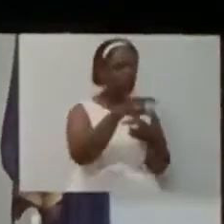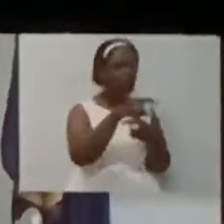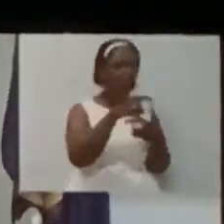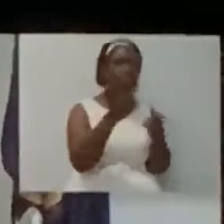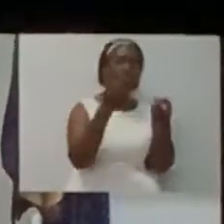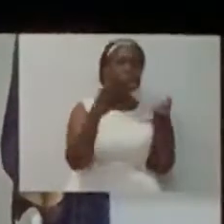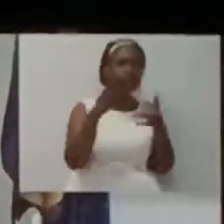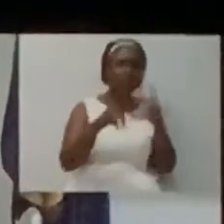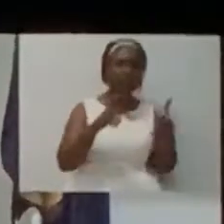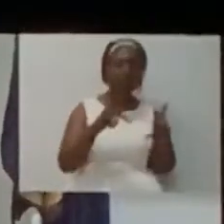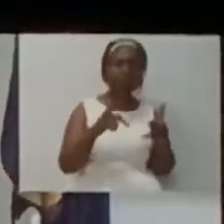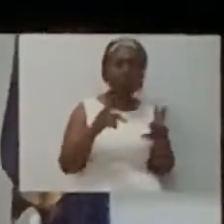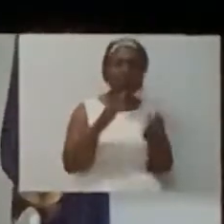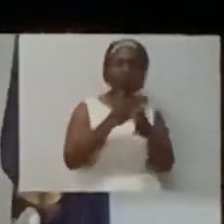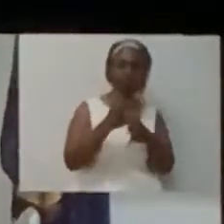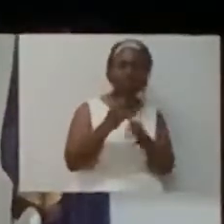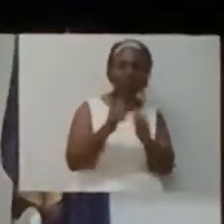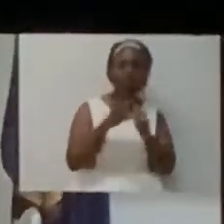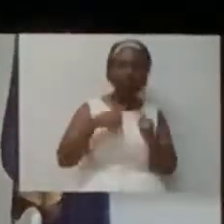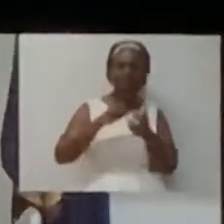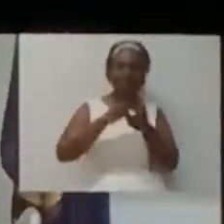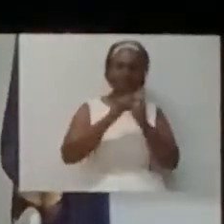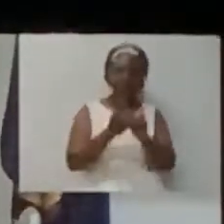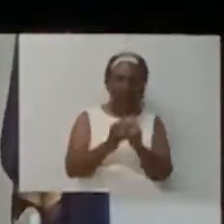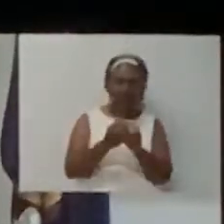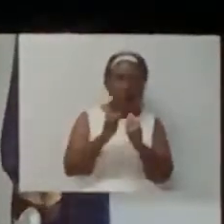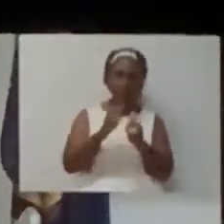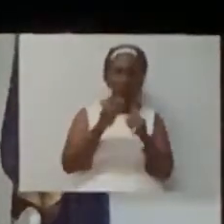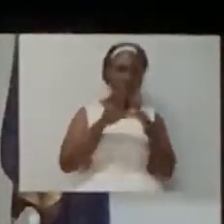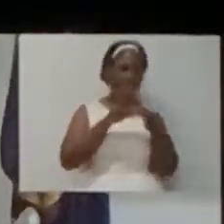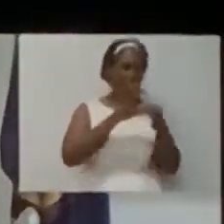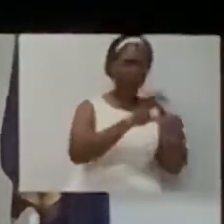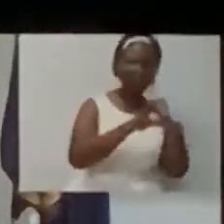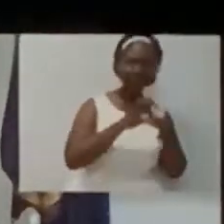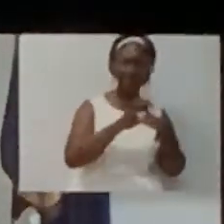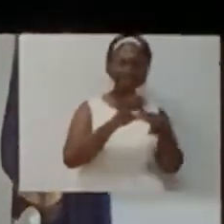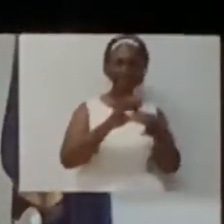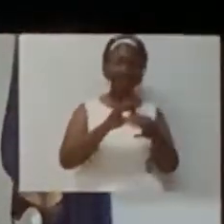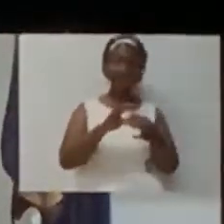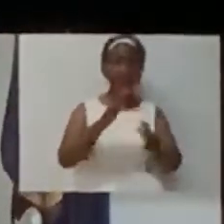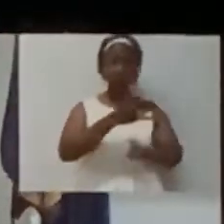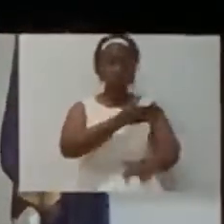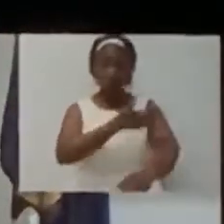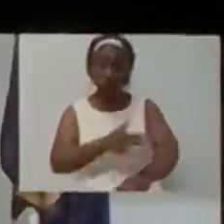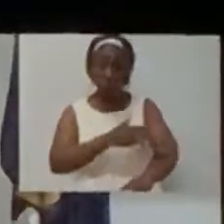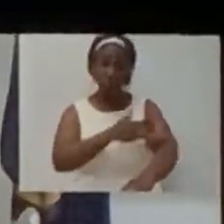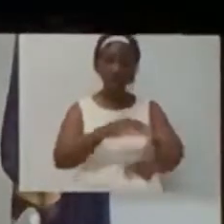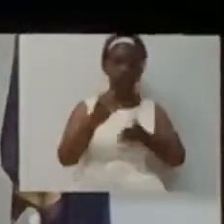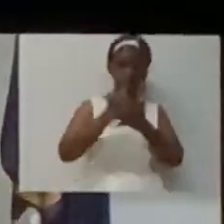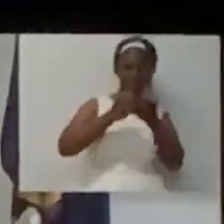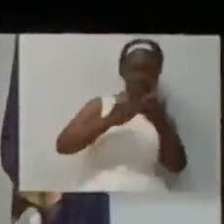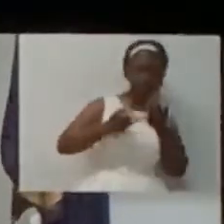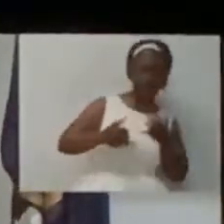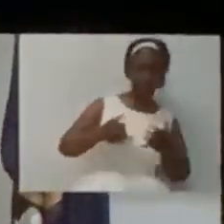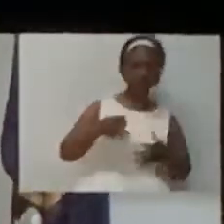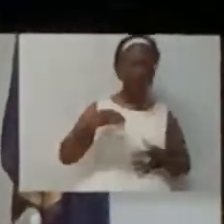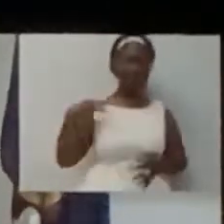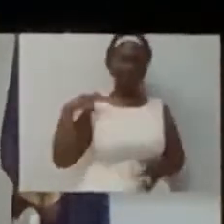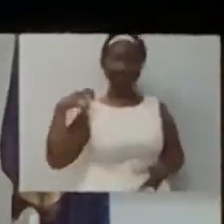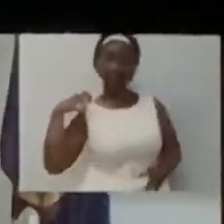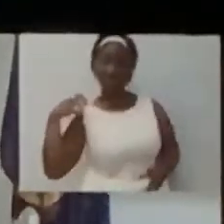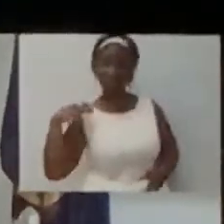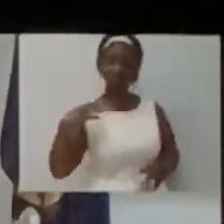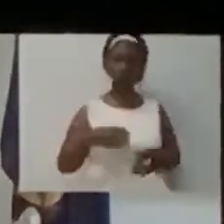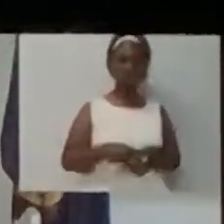us your ways that you got through this last semester. The artwork that was shared, the musical performances,